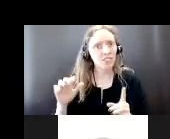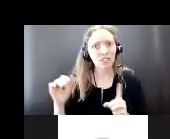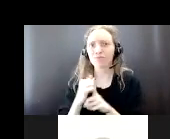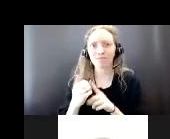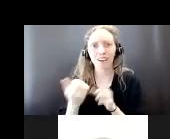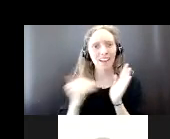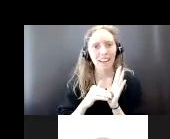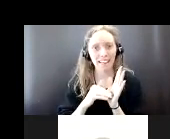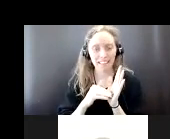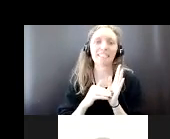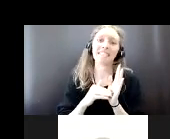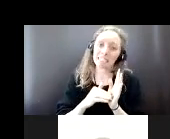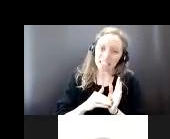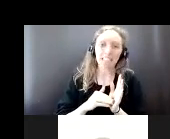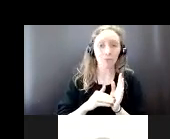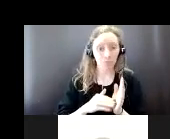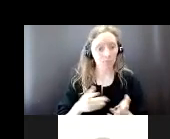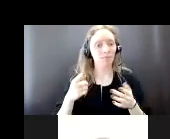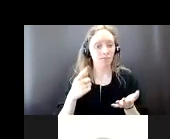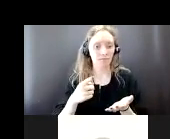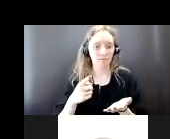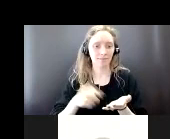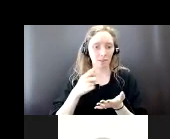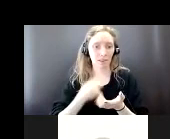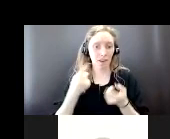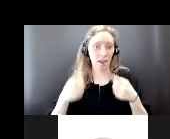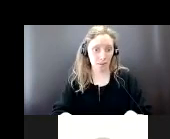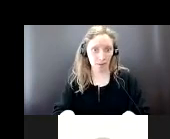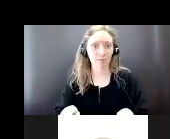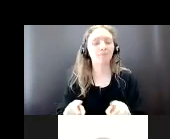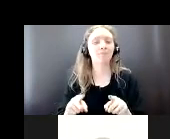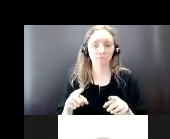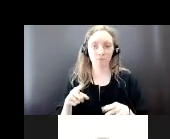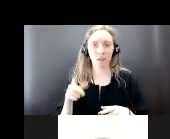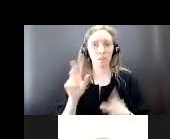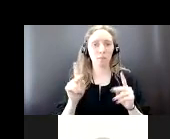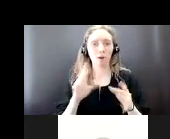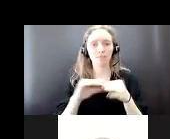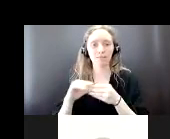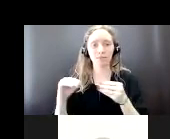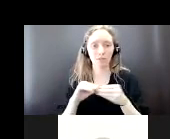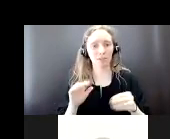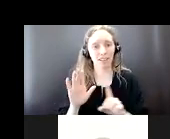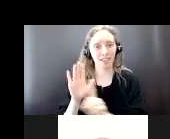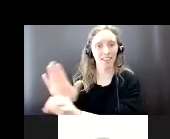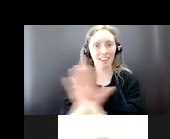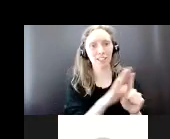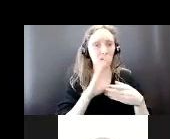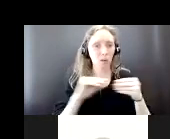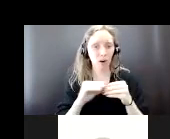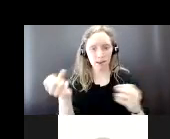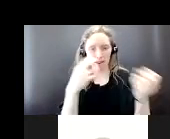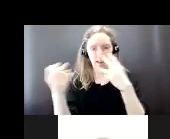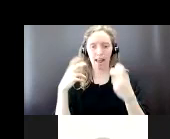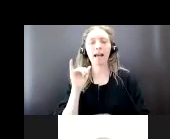sometimes I hear these stories about how they can become a repeat victim. So we know that fraudsters are out there trying to get your money a